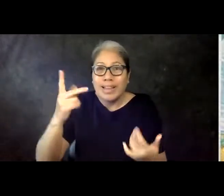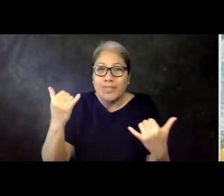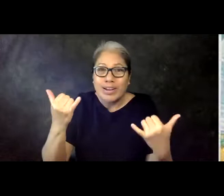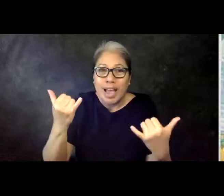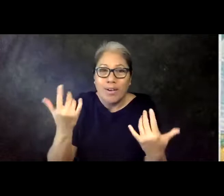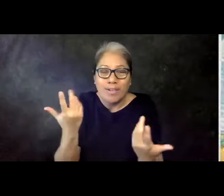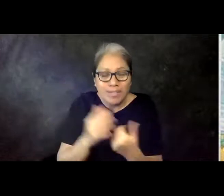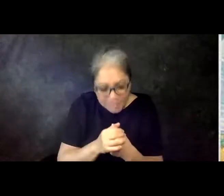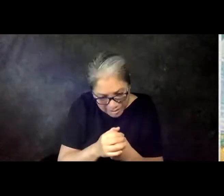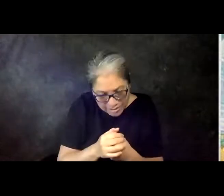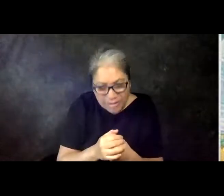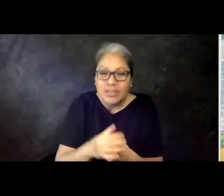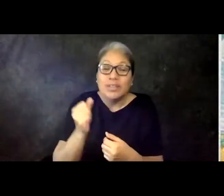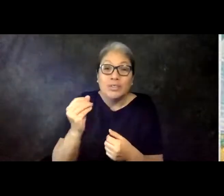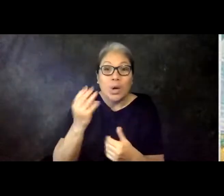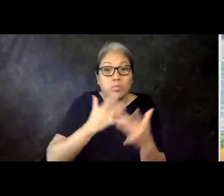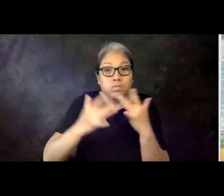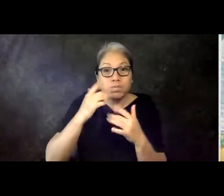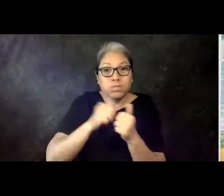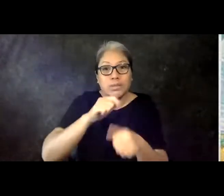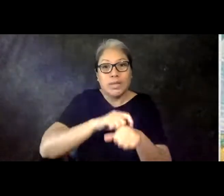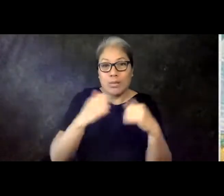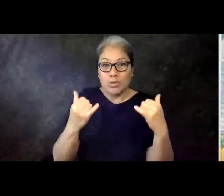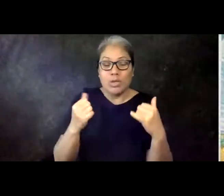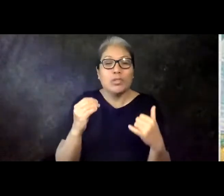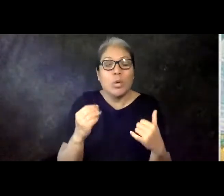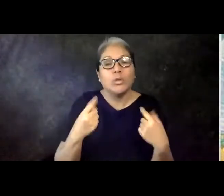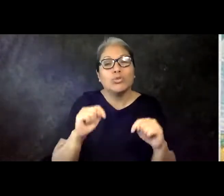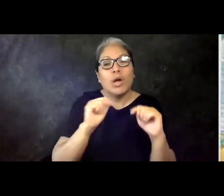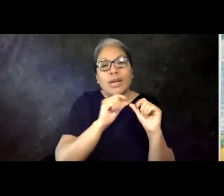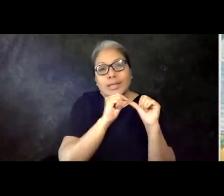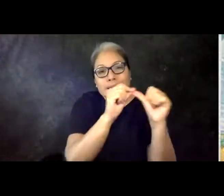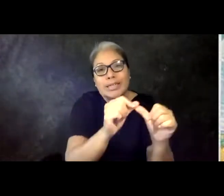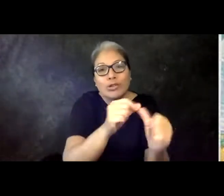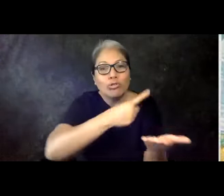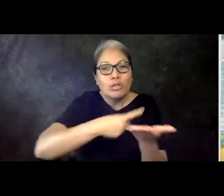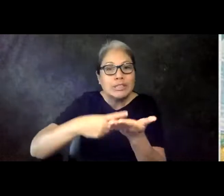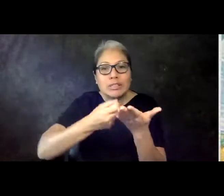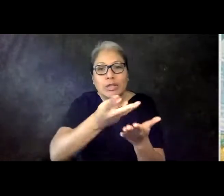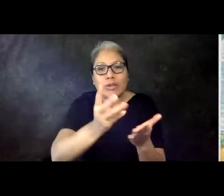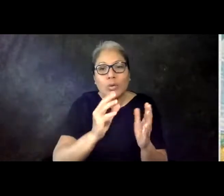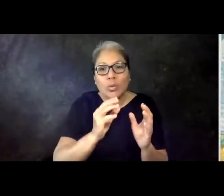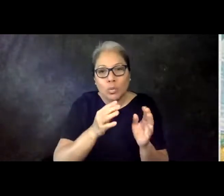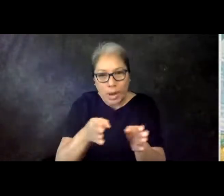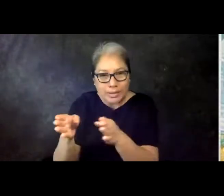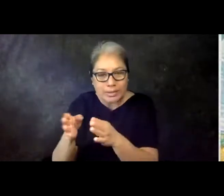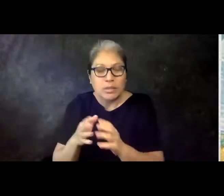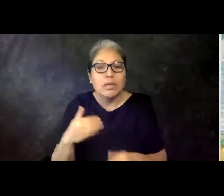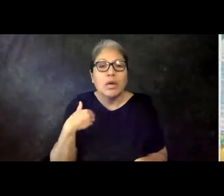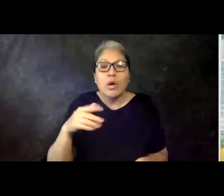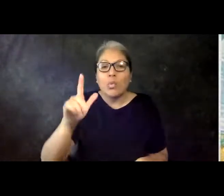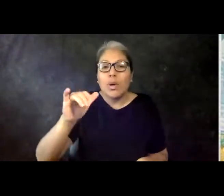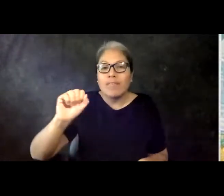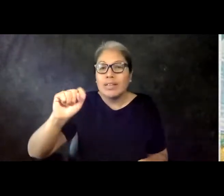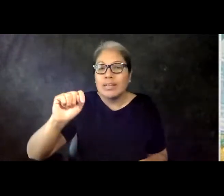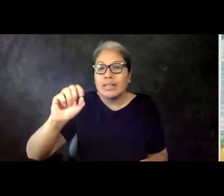on time today. So we try to continue the discussion in a couple ways. We have our listserv, Disability